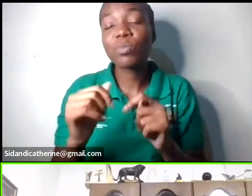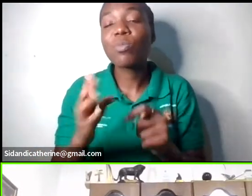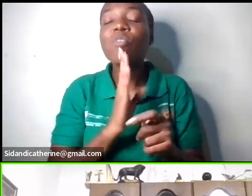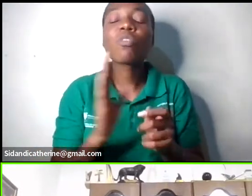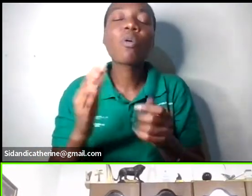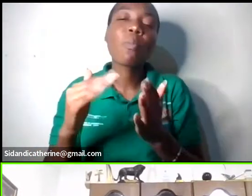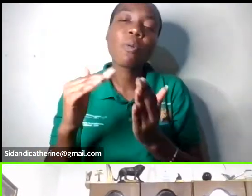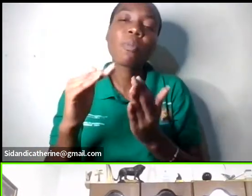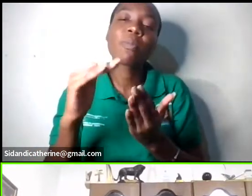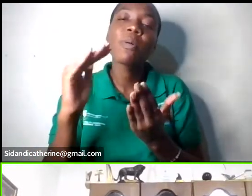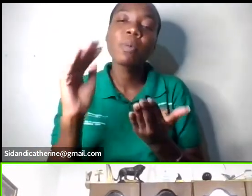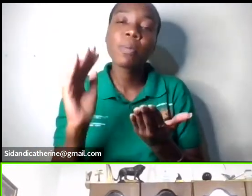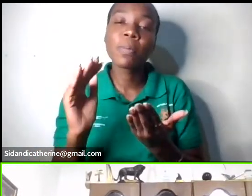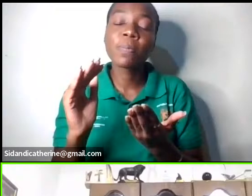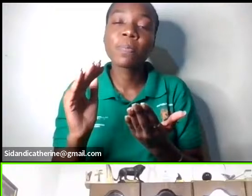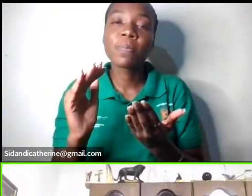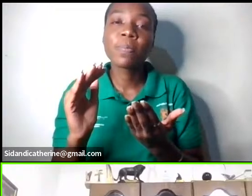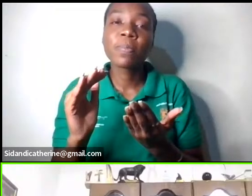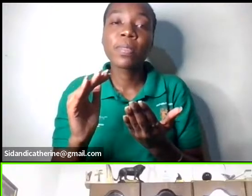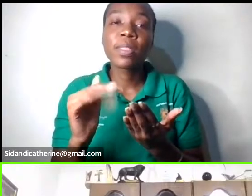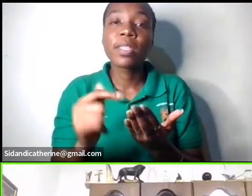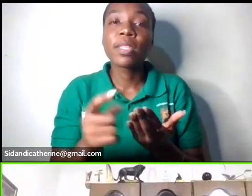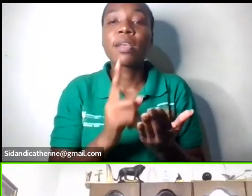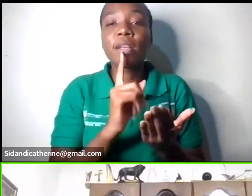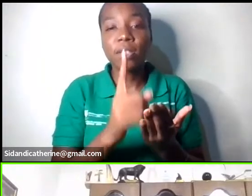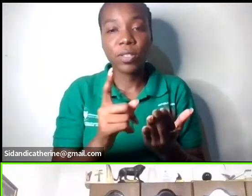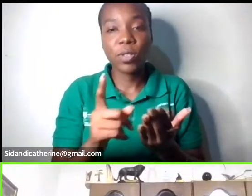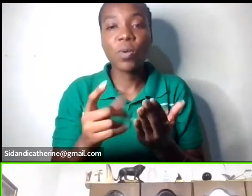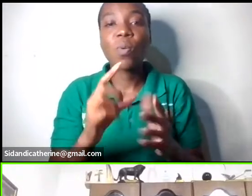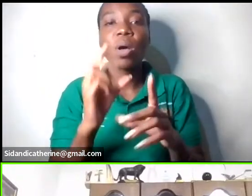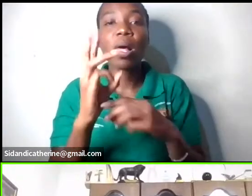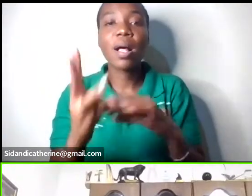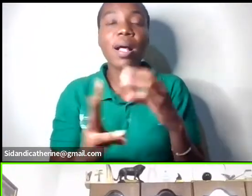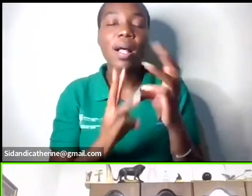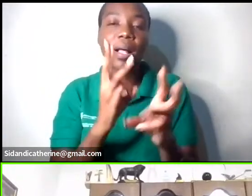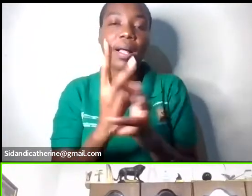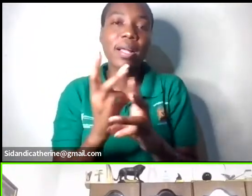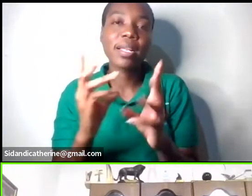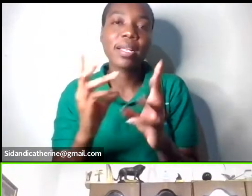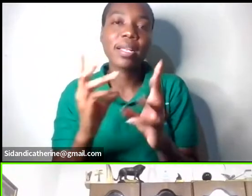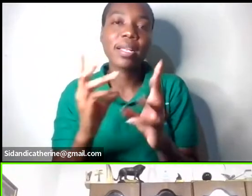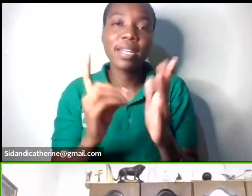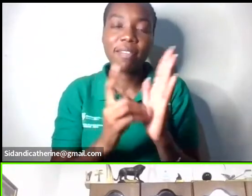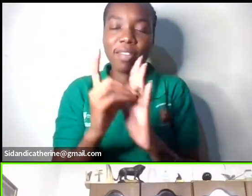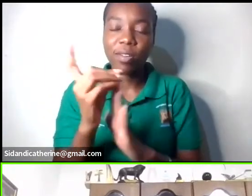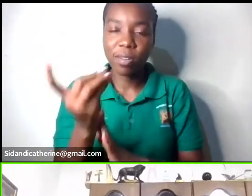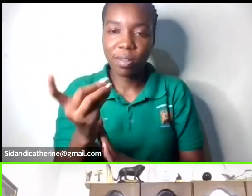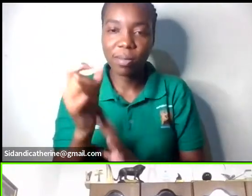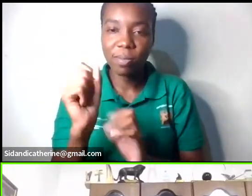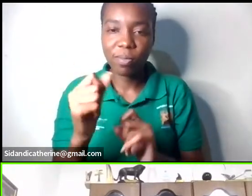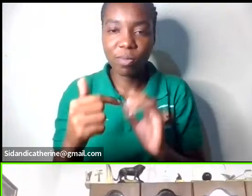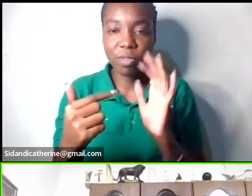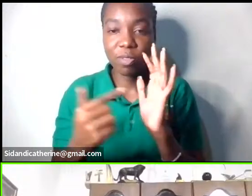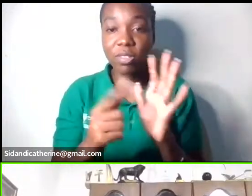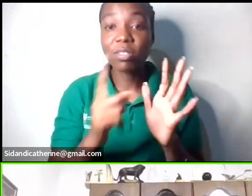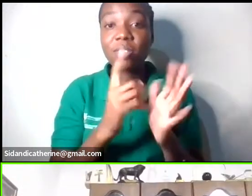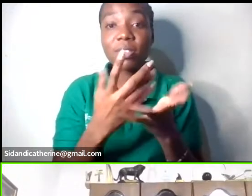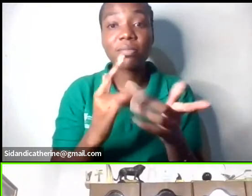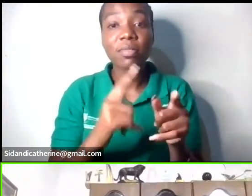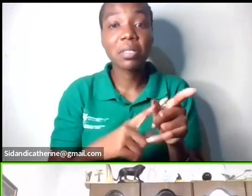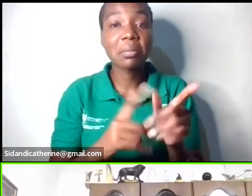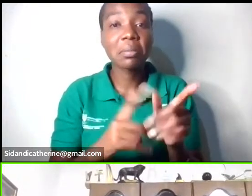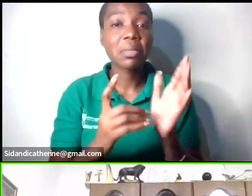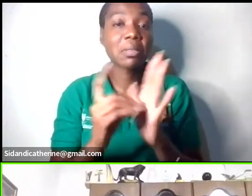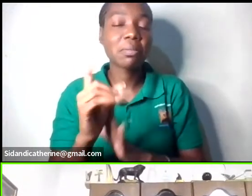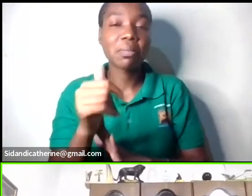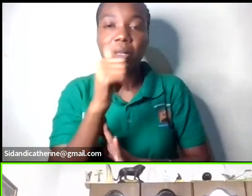Therefore, here in the developed world, even schools, some of them are developed by private sector. You tell a